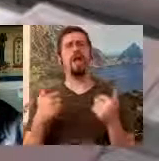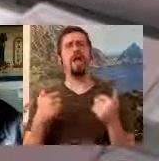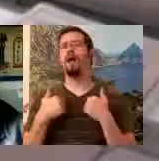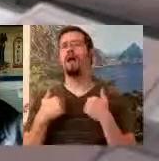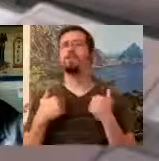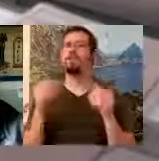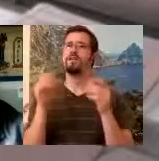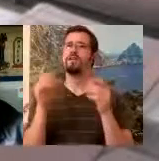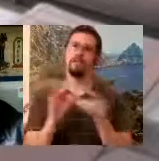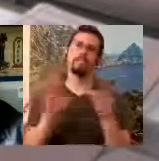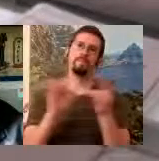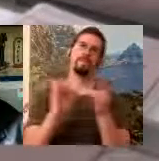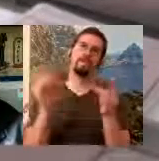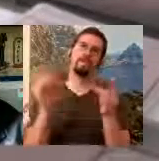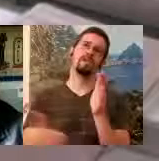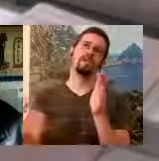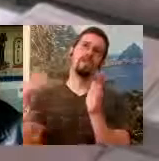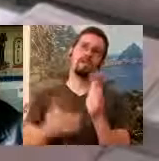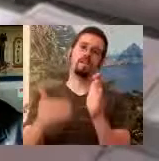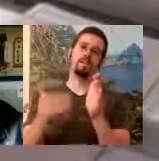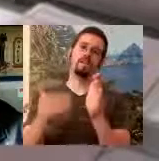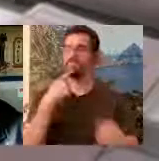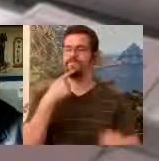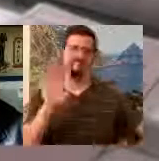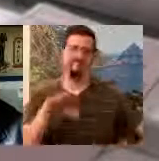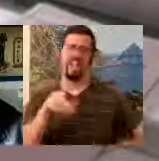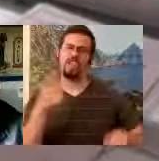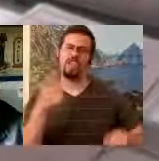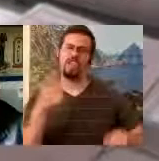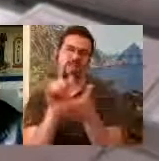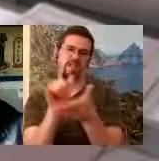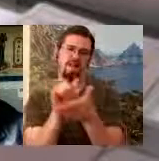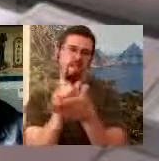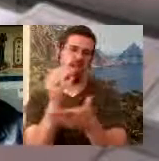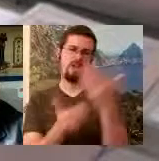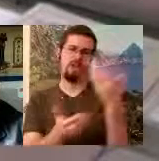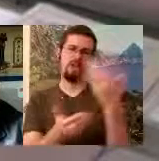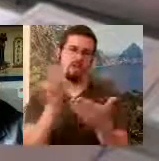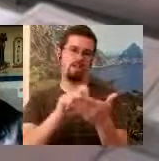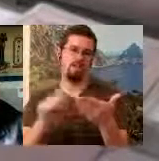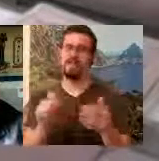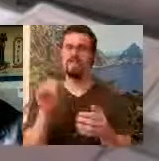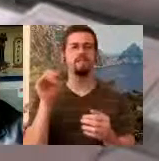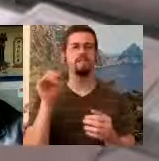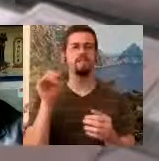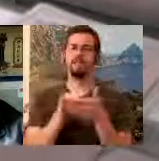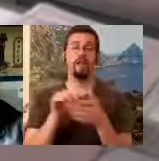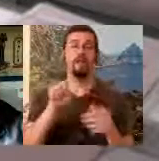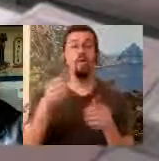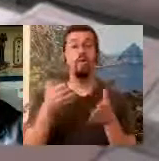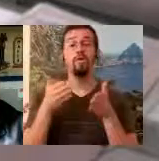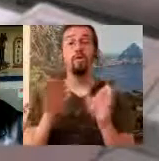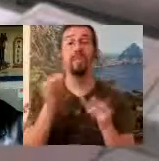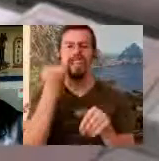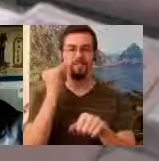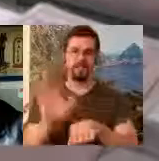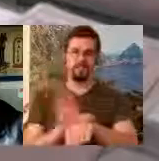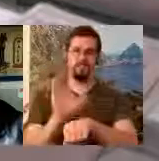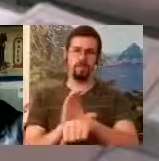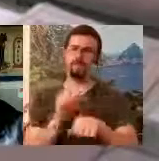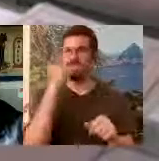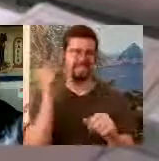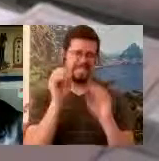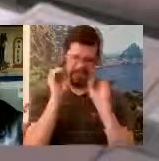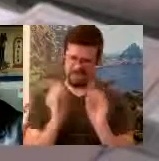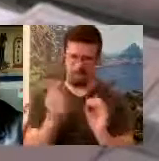the other tell me that nobody could write this by hand. This is a bunch of nonsense. The only way it could be written would be by computer, because nobody could